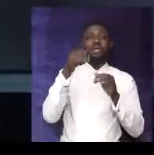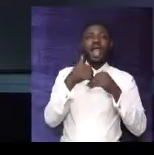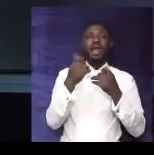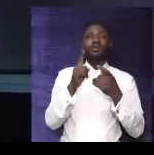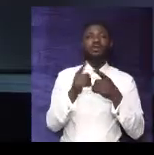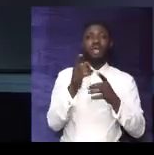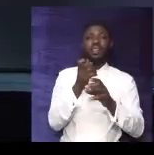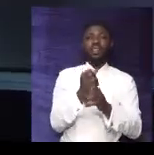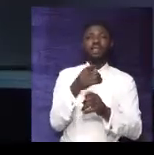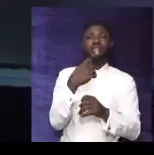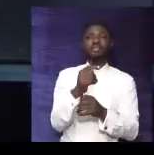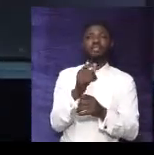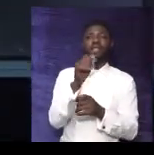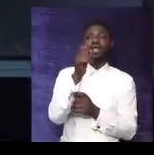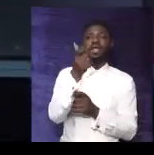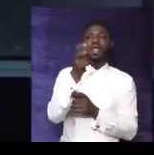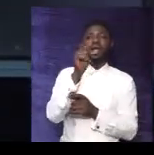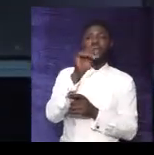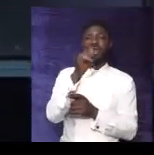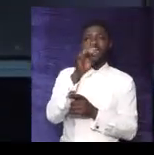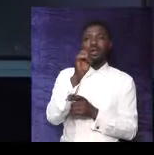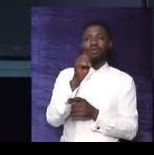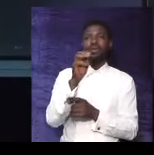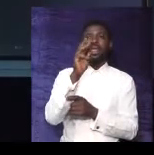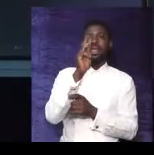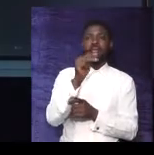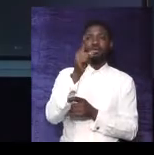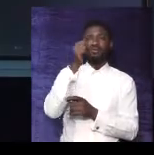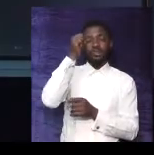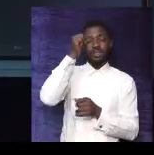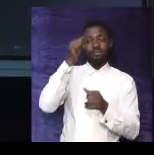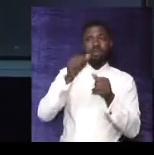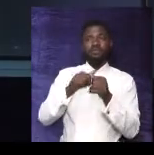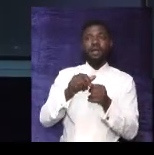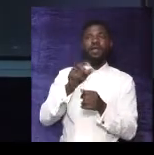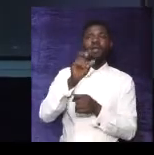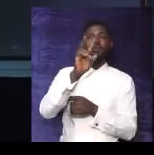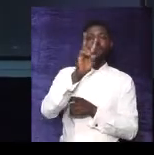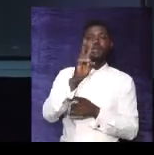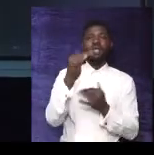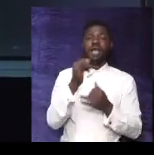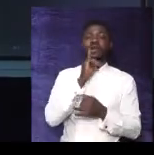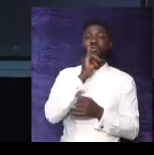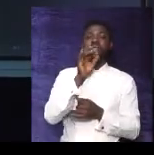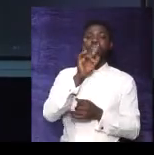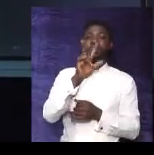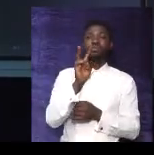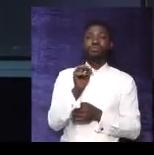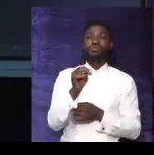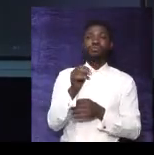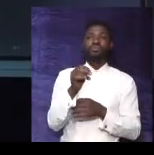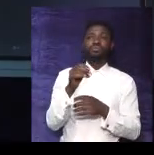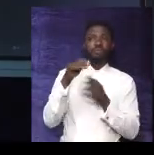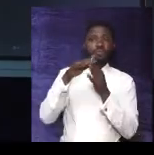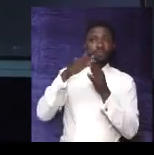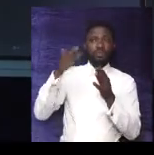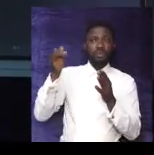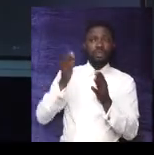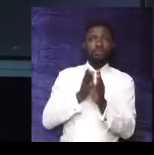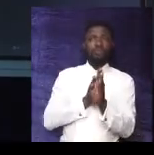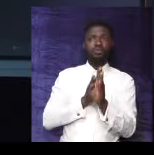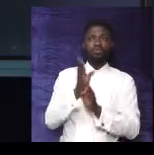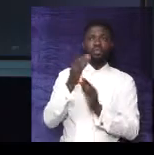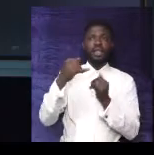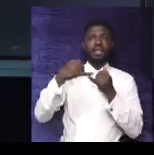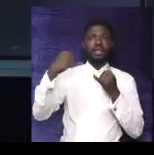So let's see how we're going to get the angle M. Remember that V now is 32. Now, study this straight